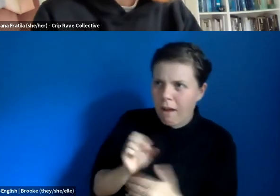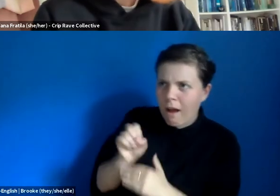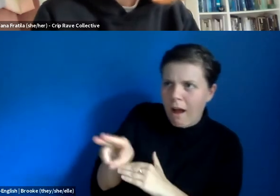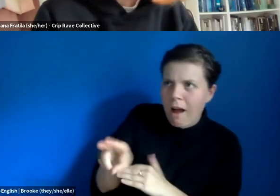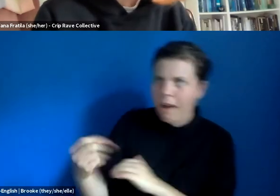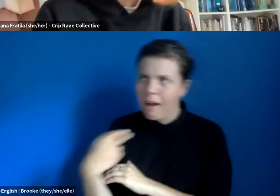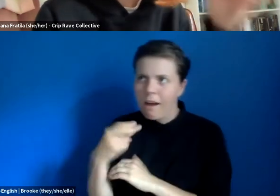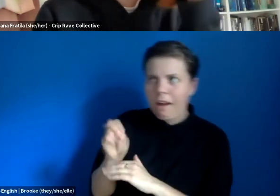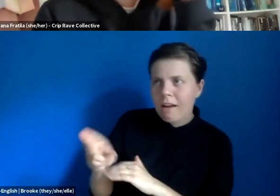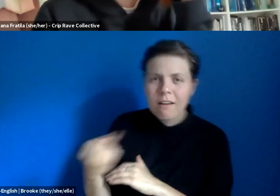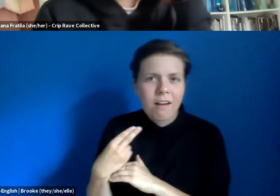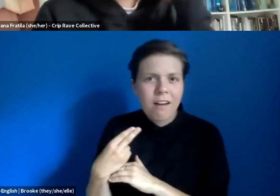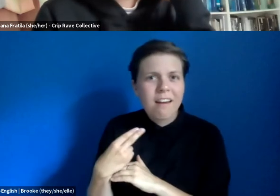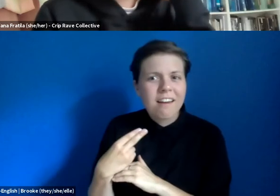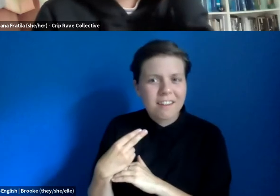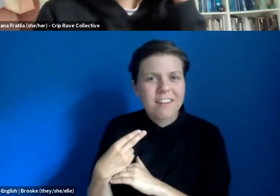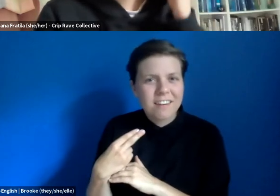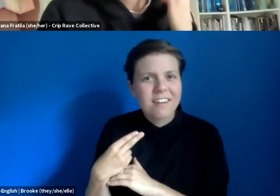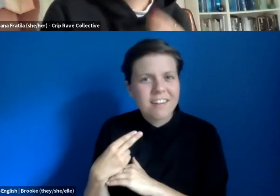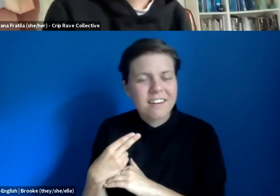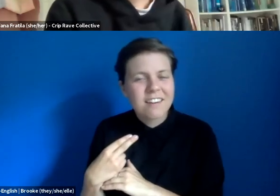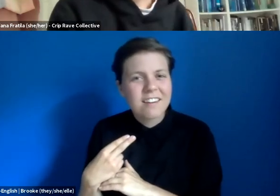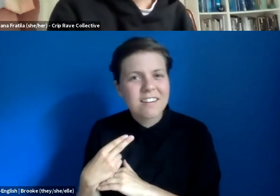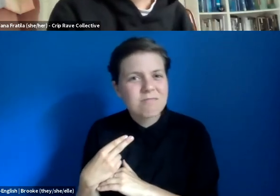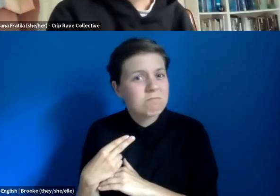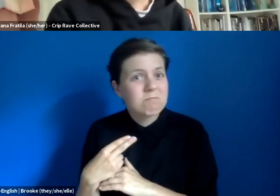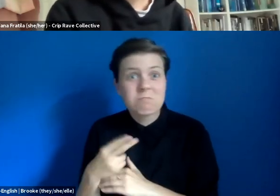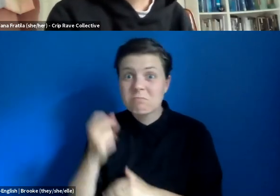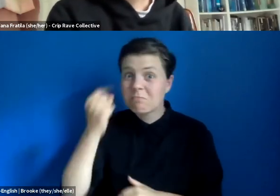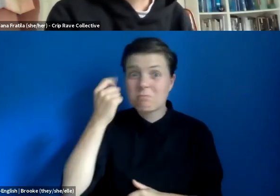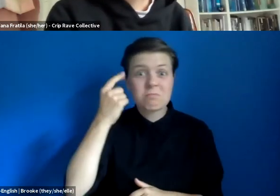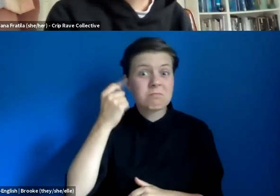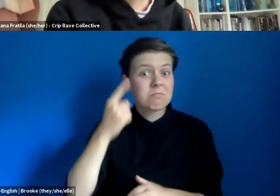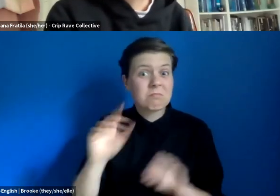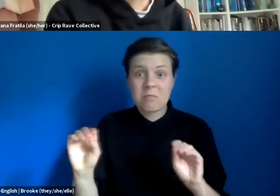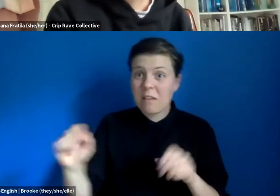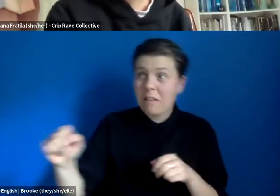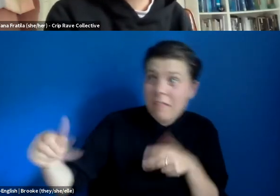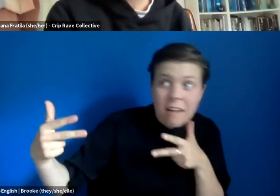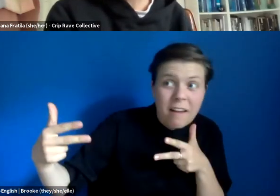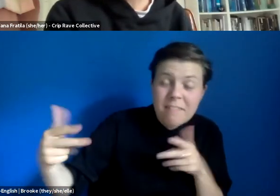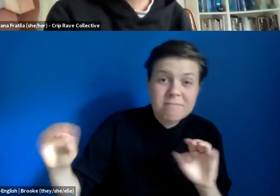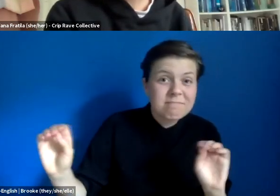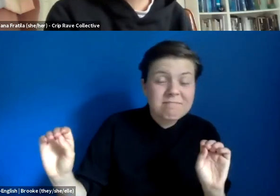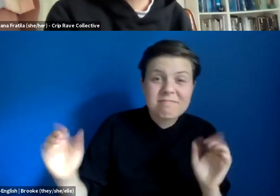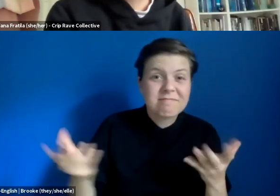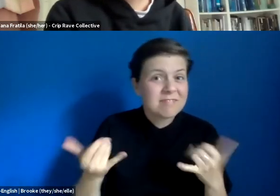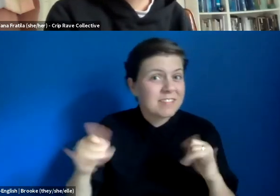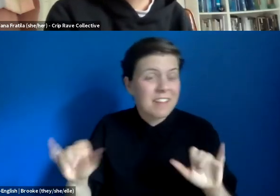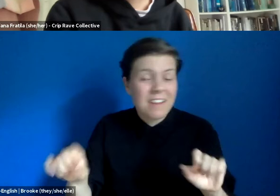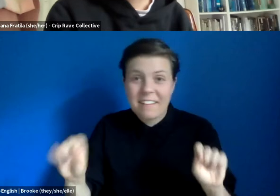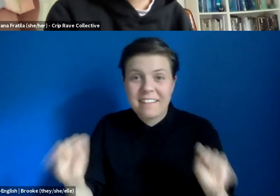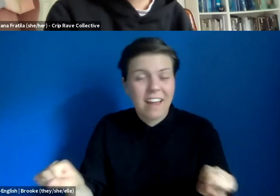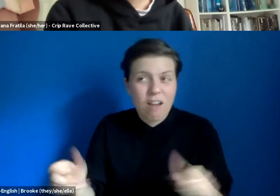remotely and without having any lag either. And also